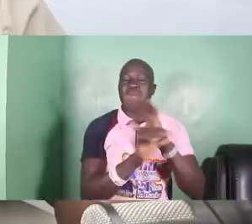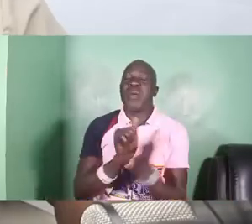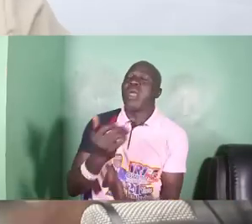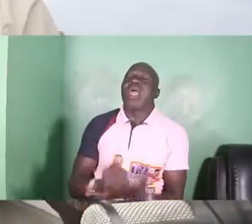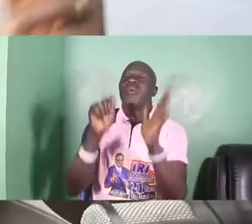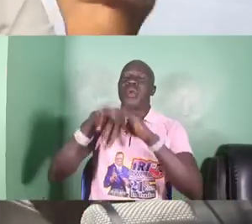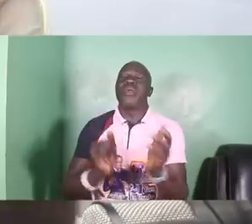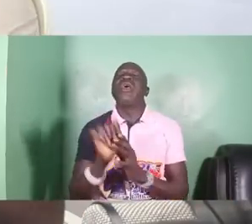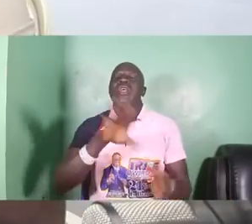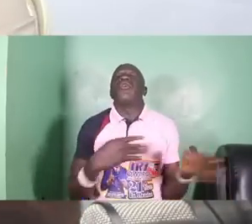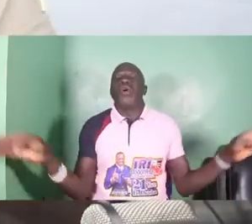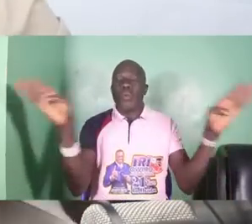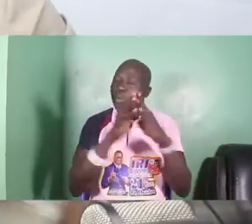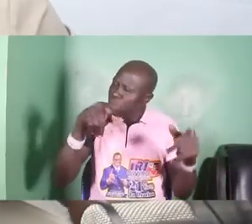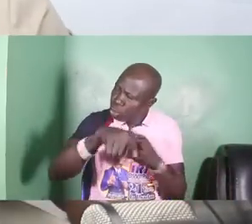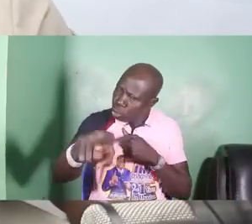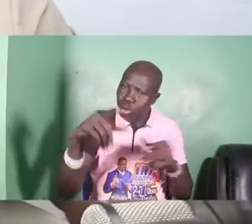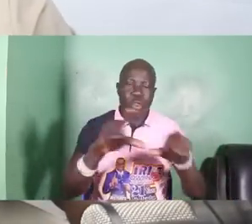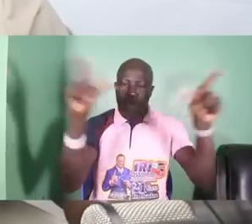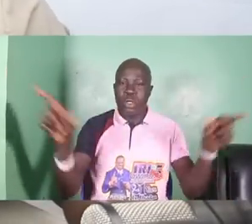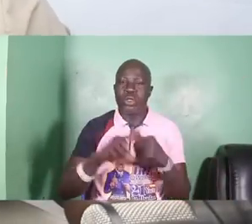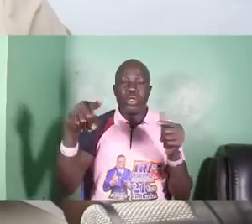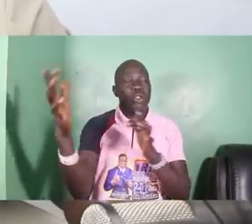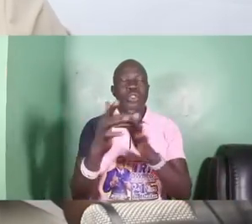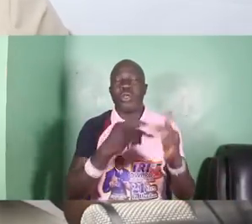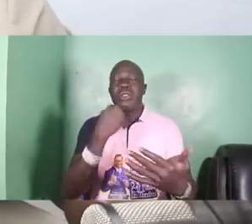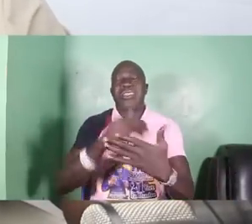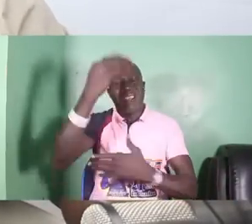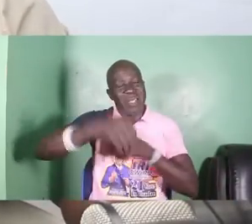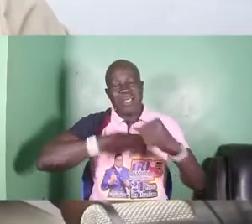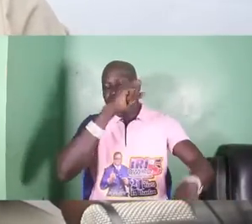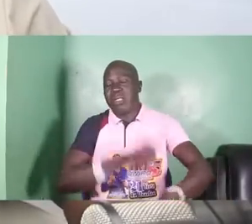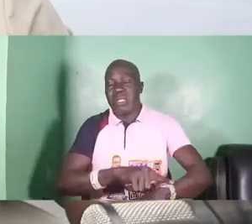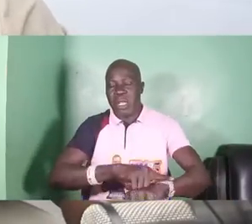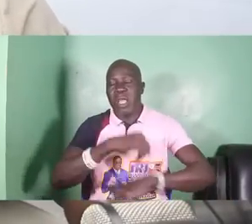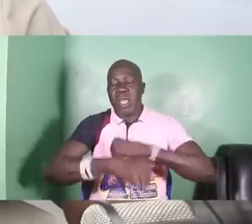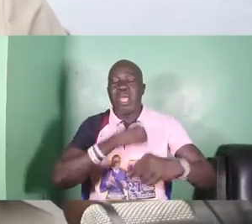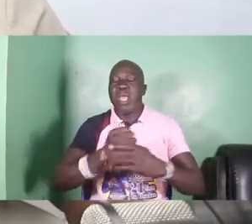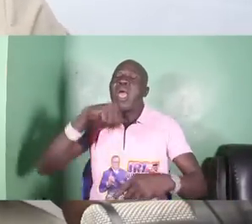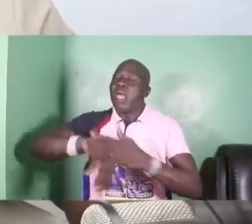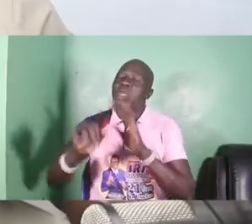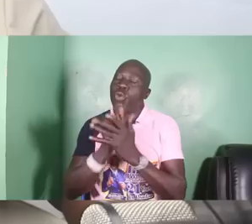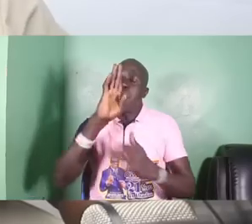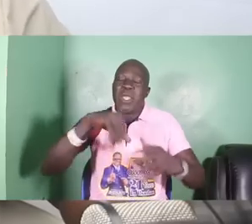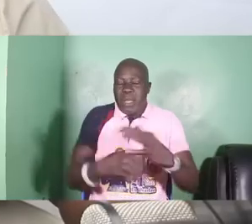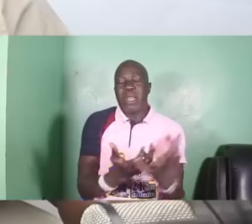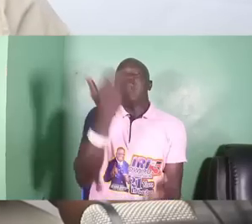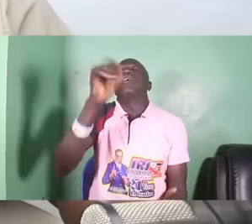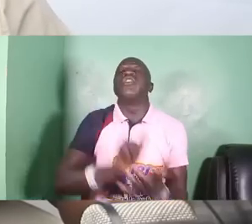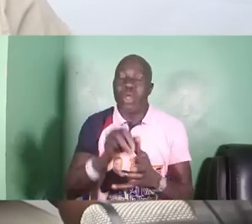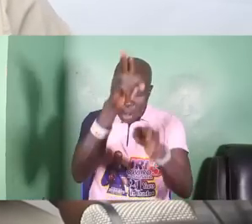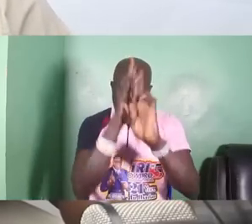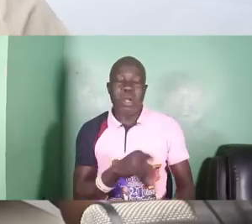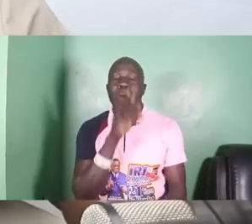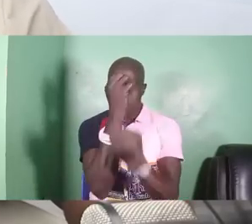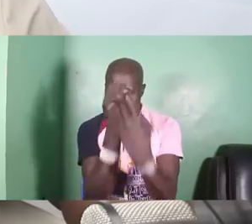you are expecting. O ma te lowo loruko Jesus. Locate to Jesus. No wo ye amadon. By this time next year. Wa ti wa ninu Ola ati Ojo. Be in honor and